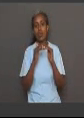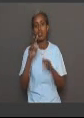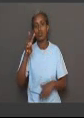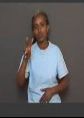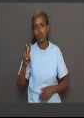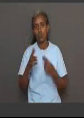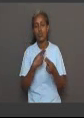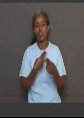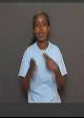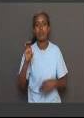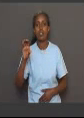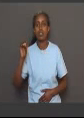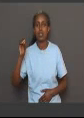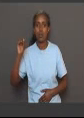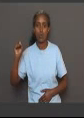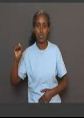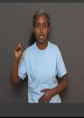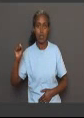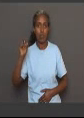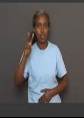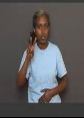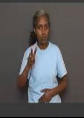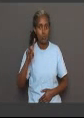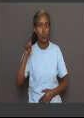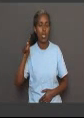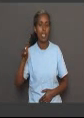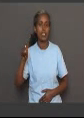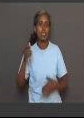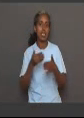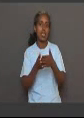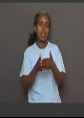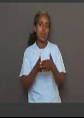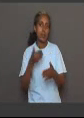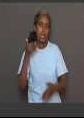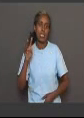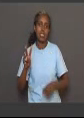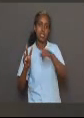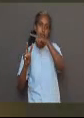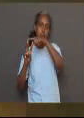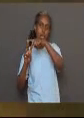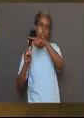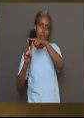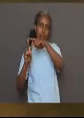2 times the cosine of 2x minus pi.